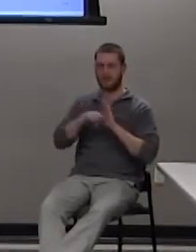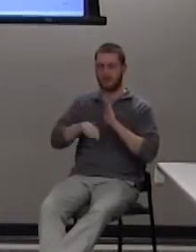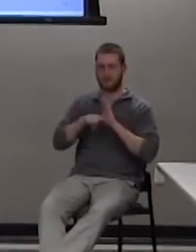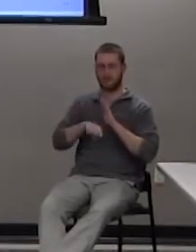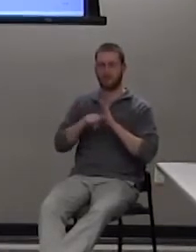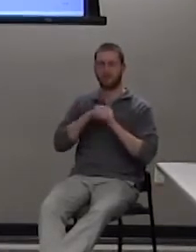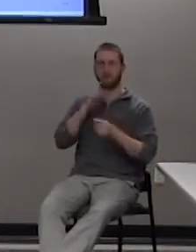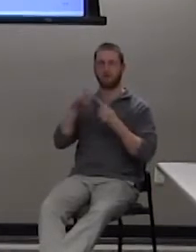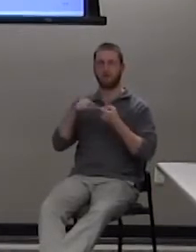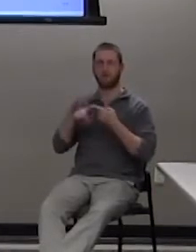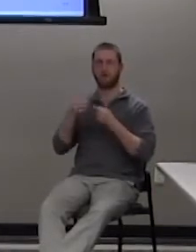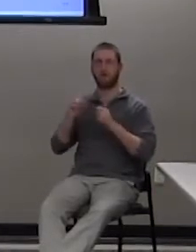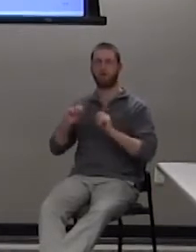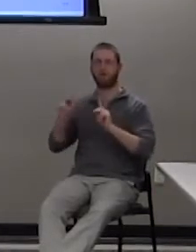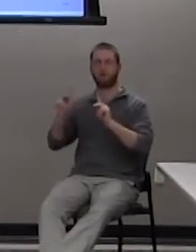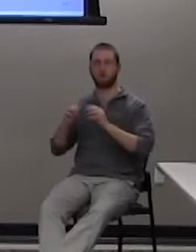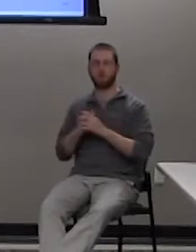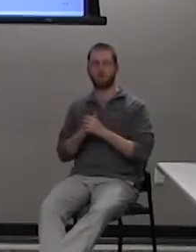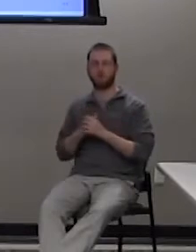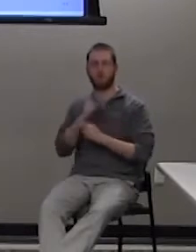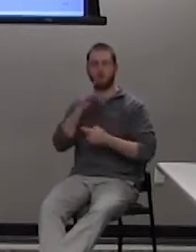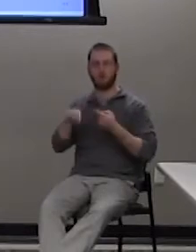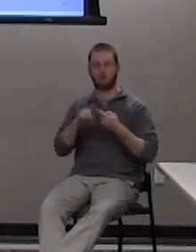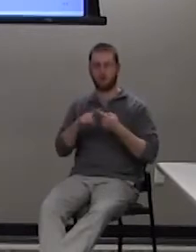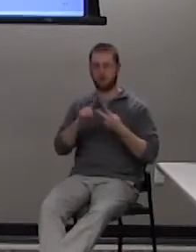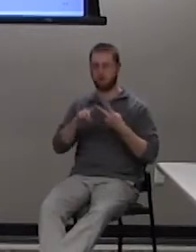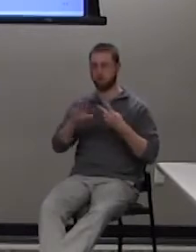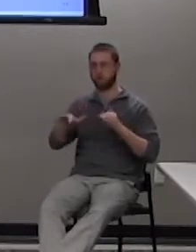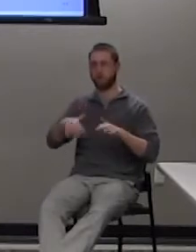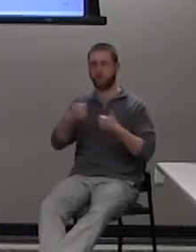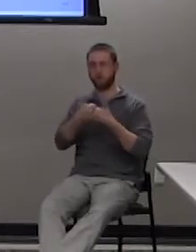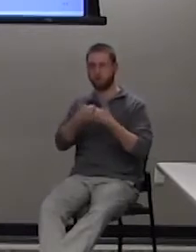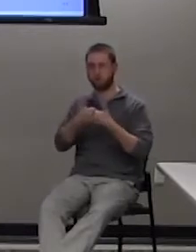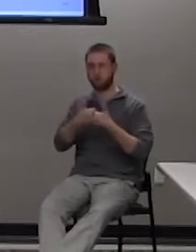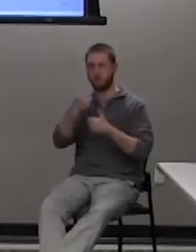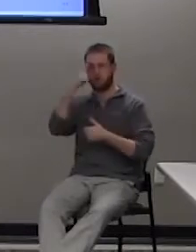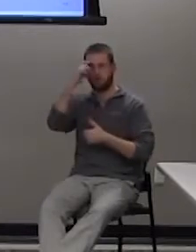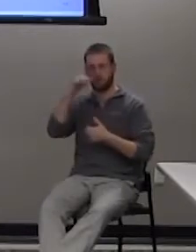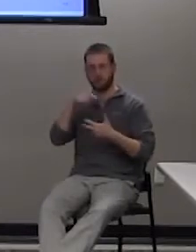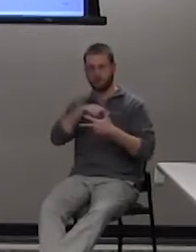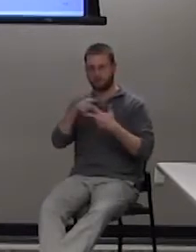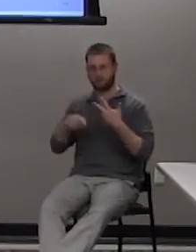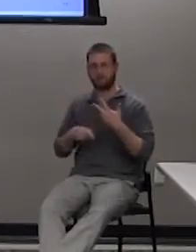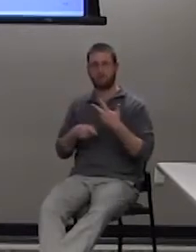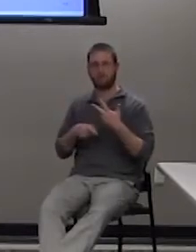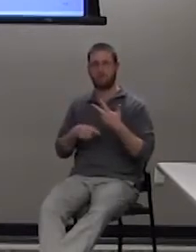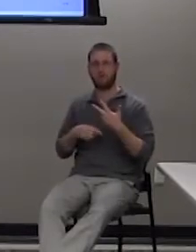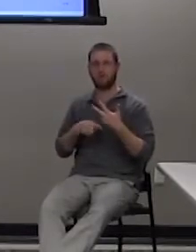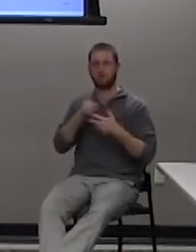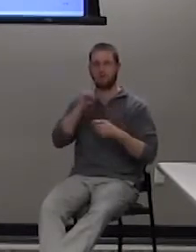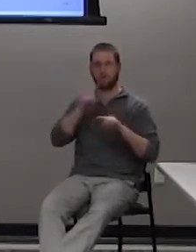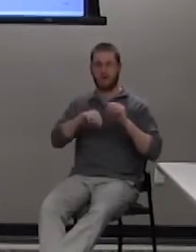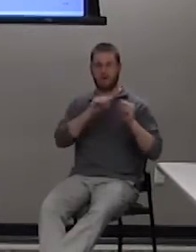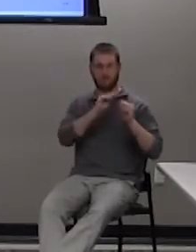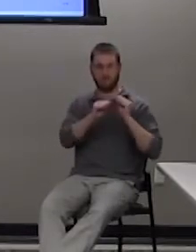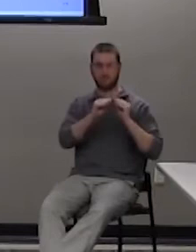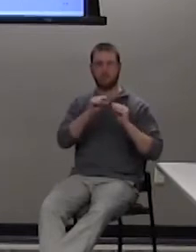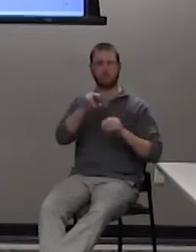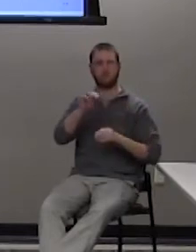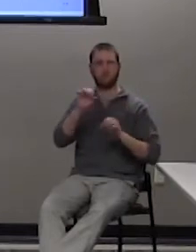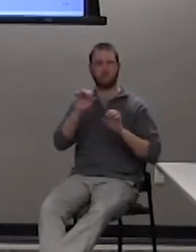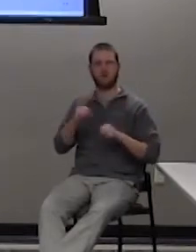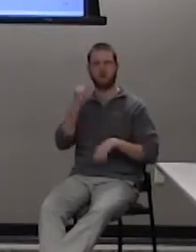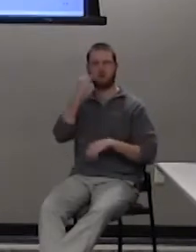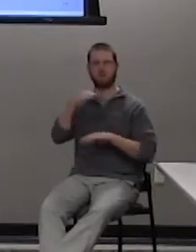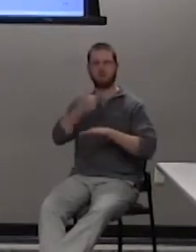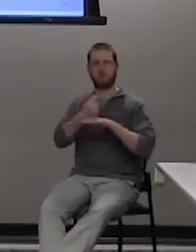negative. I talk about opportunity. Sure. I talk about challenge, because it's not that it can't be fixed. And there's if you